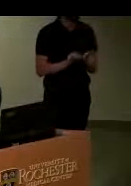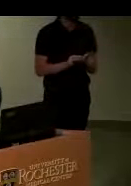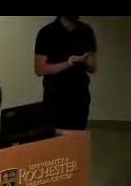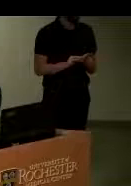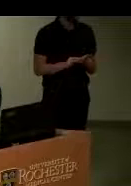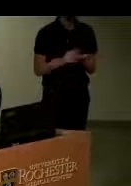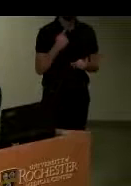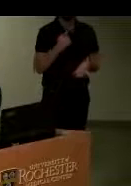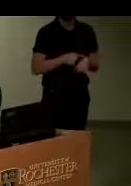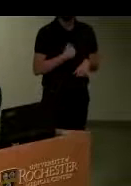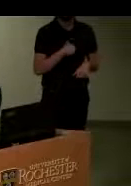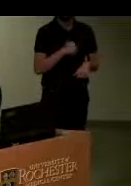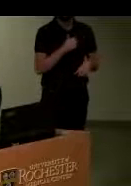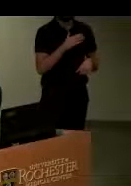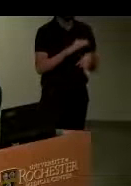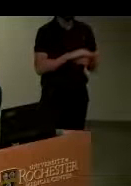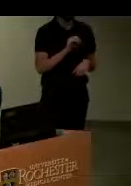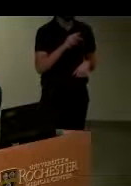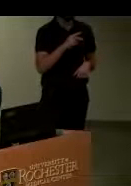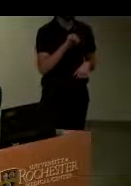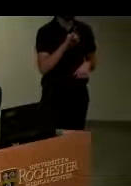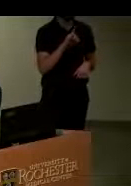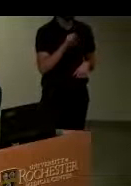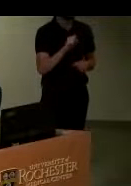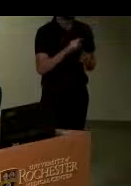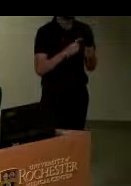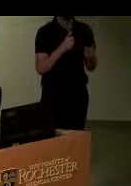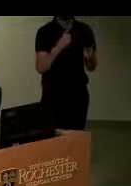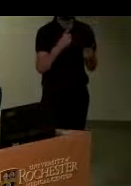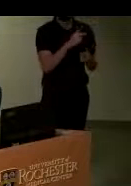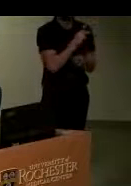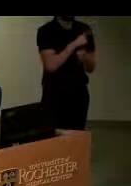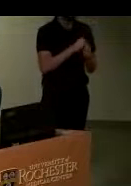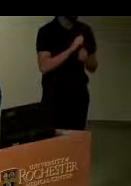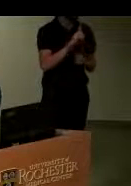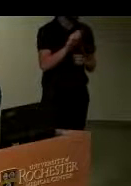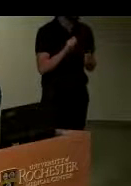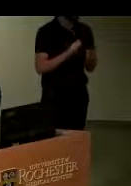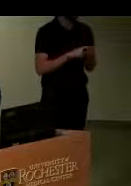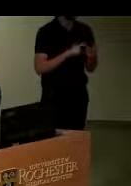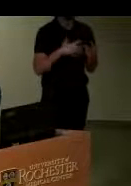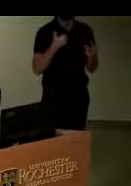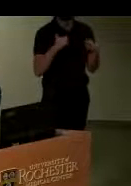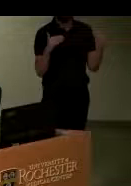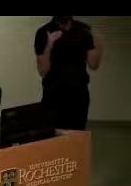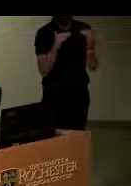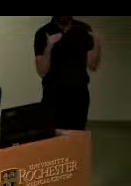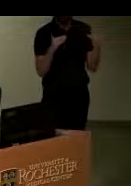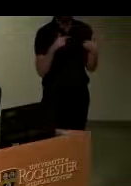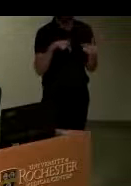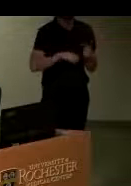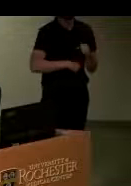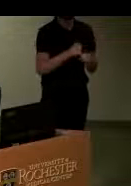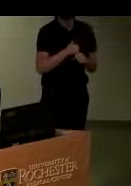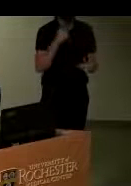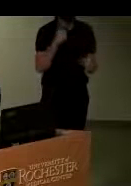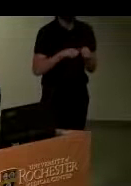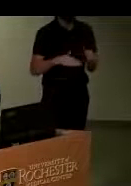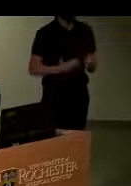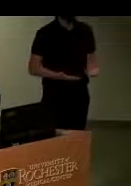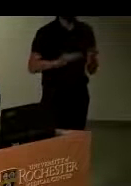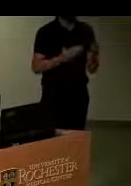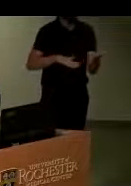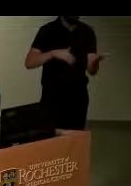One time we did it on opioids, one on patients with disabilities and health equity, and I don't know what this year is because it hasn't come up